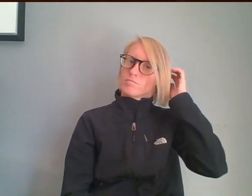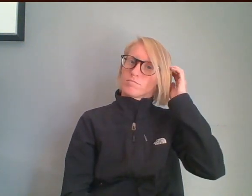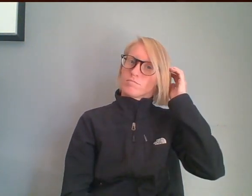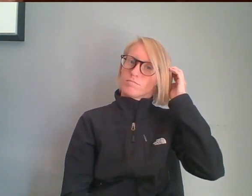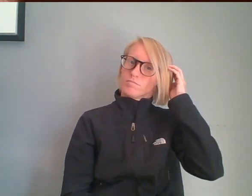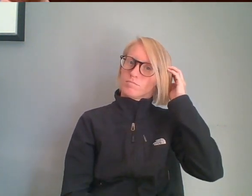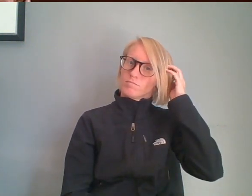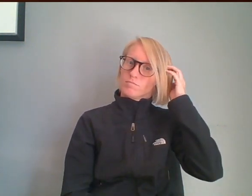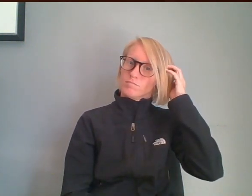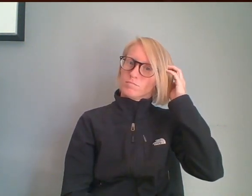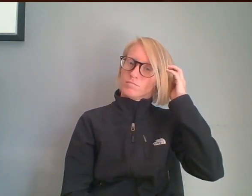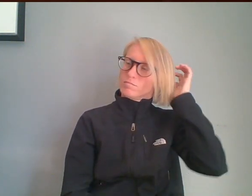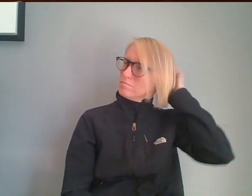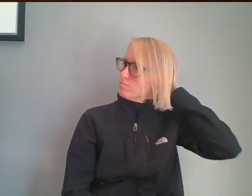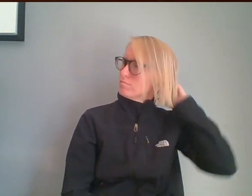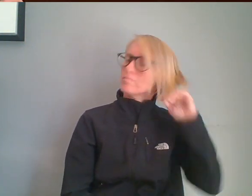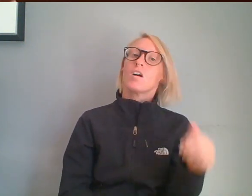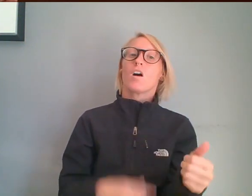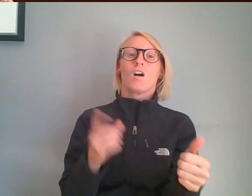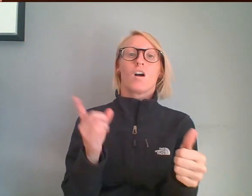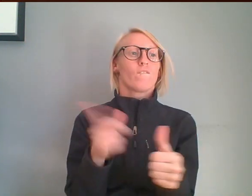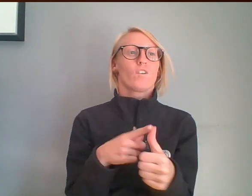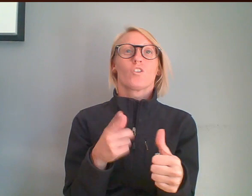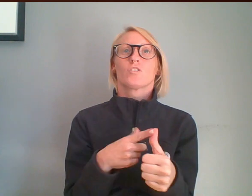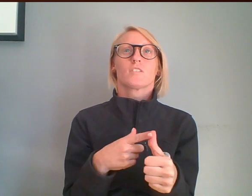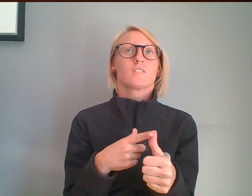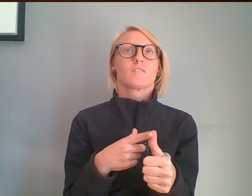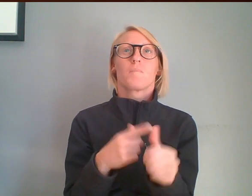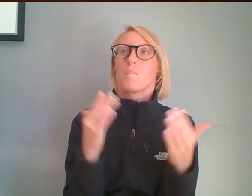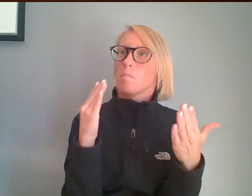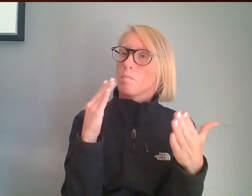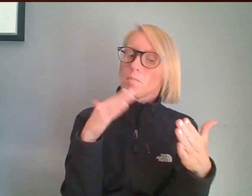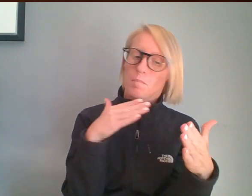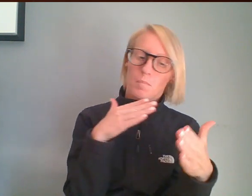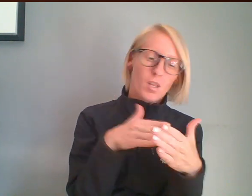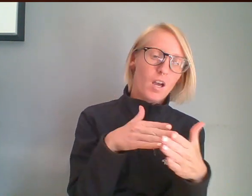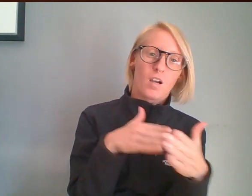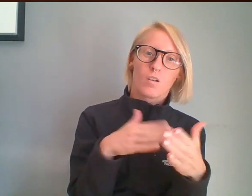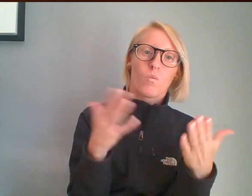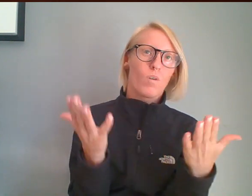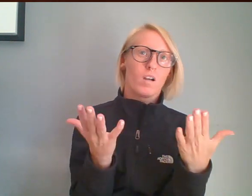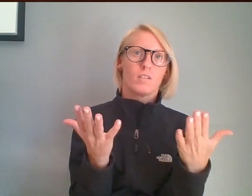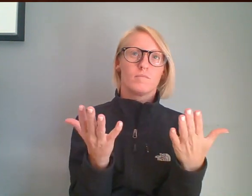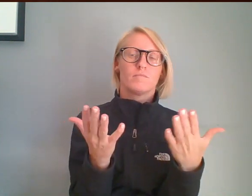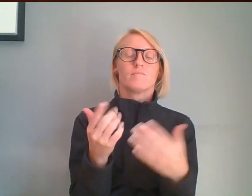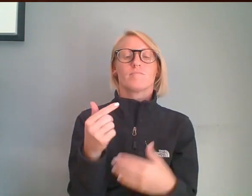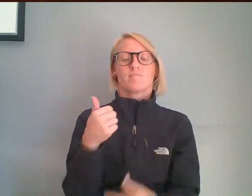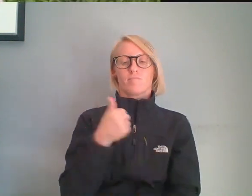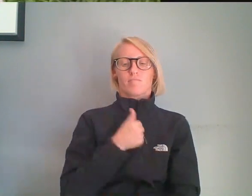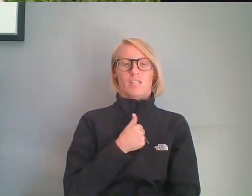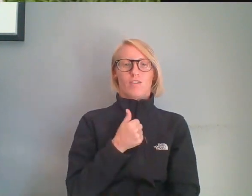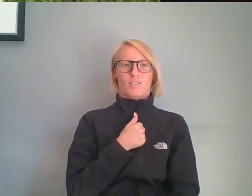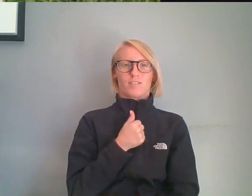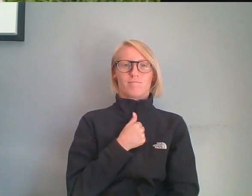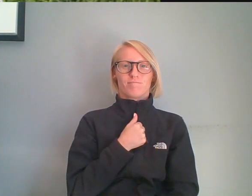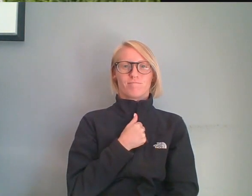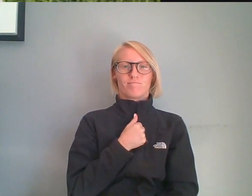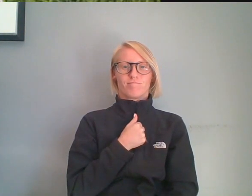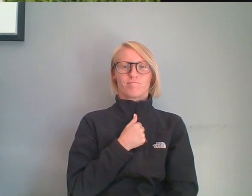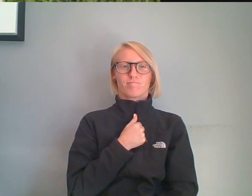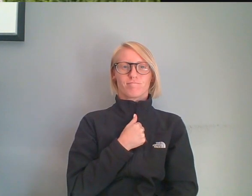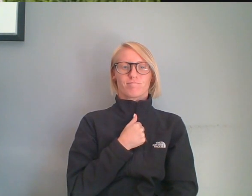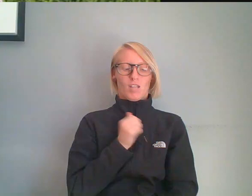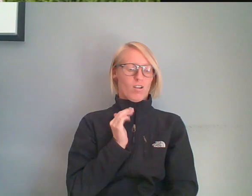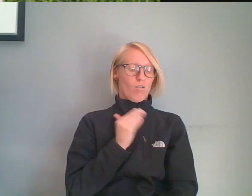thing that gets in people's way when it comes to spontaneous speaking is themselves. We get in our